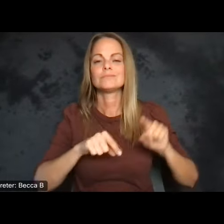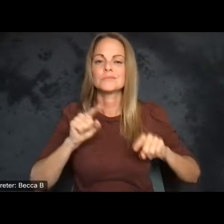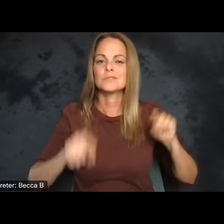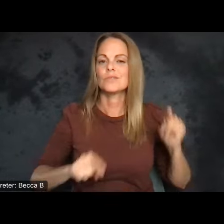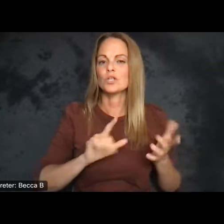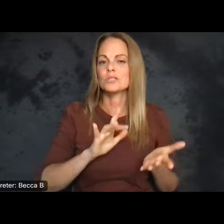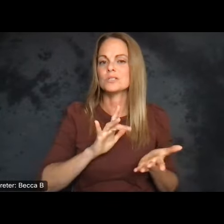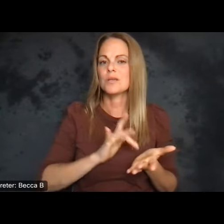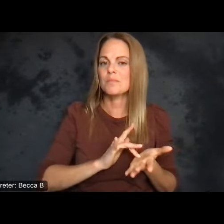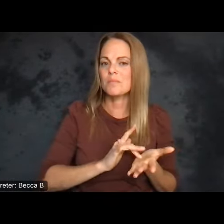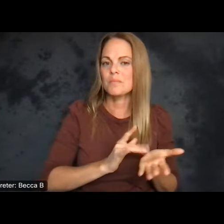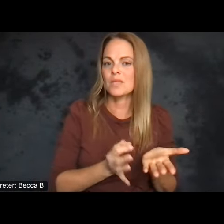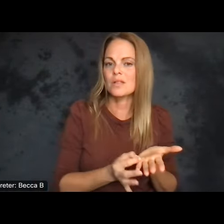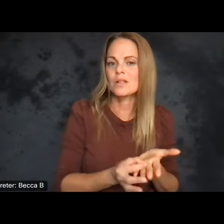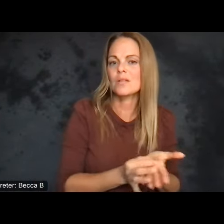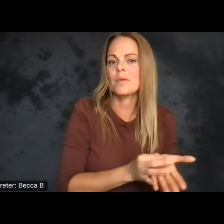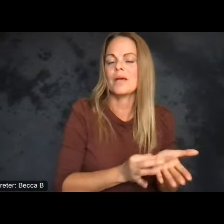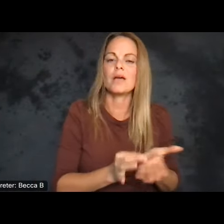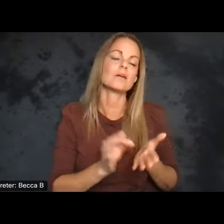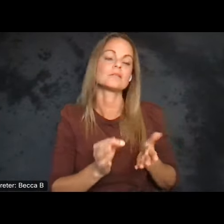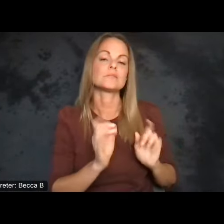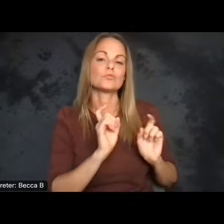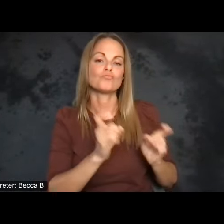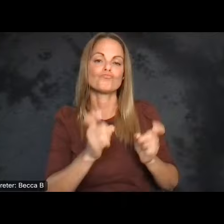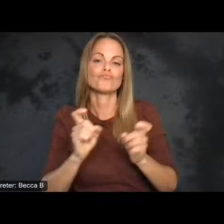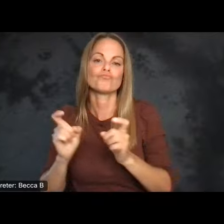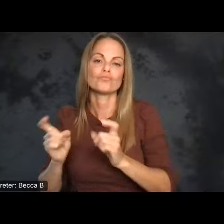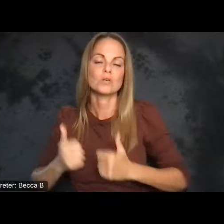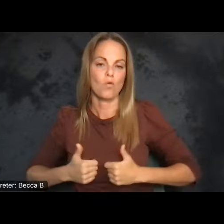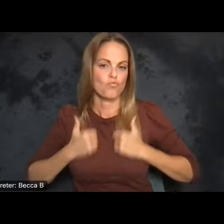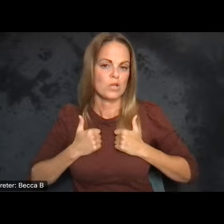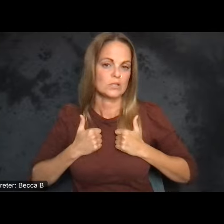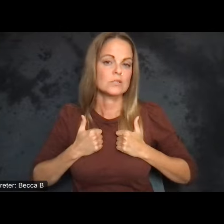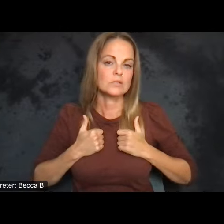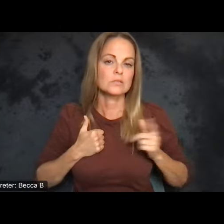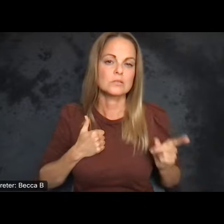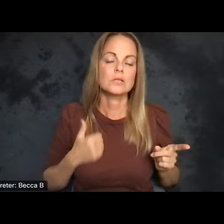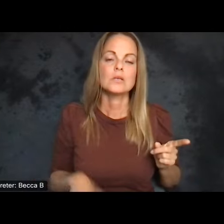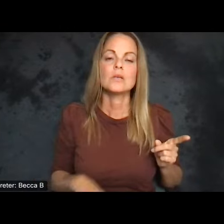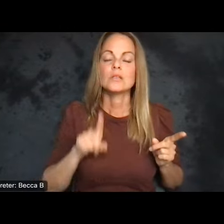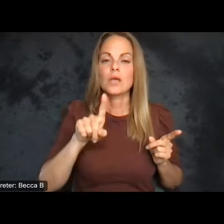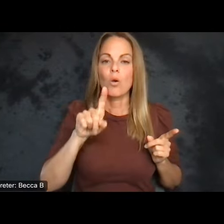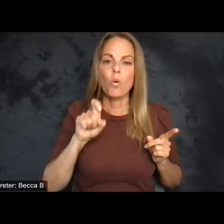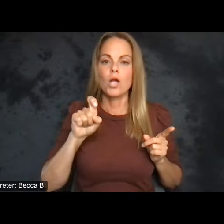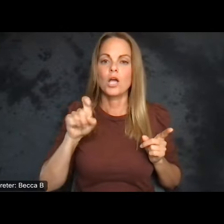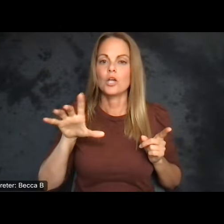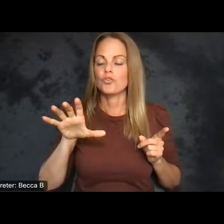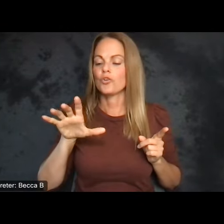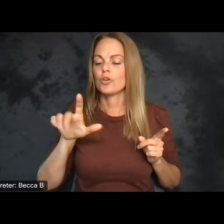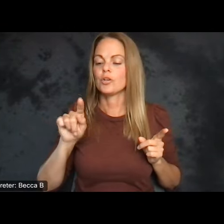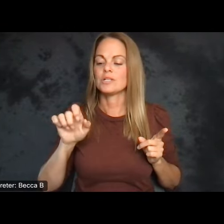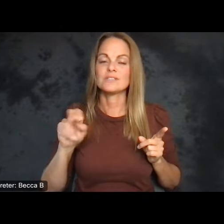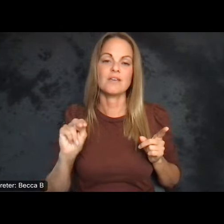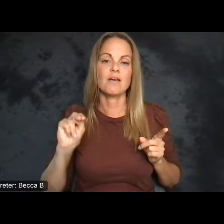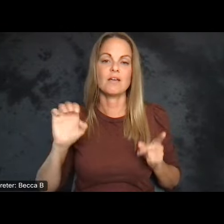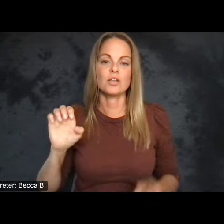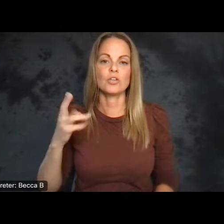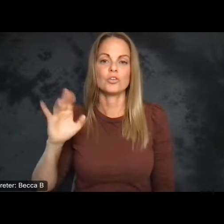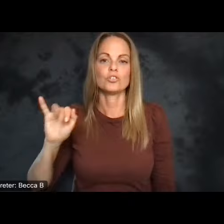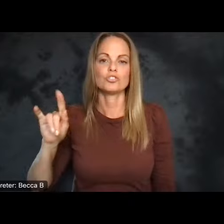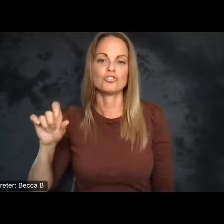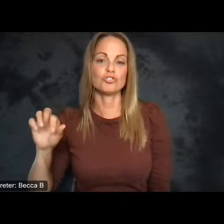use there to service those residents. So that one, the 100-ton chiller replacement at the Veterans Home is